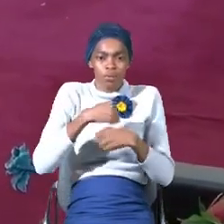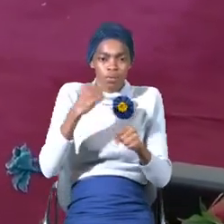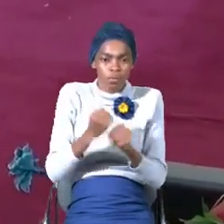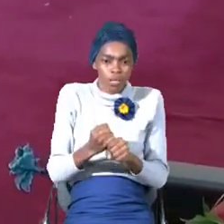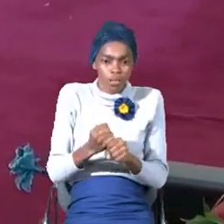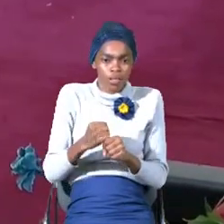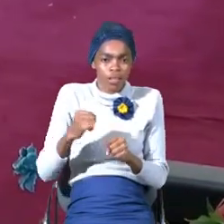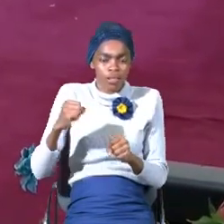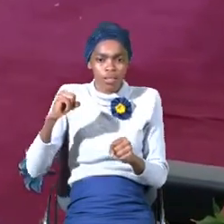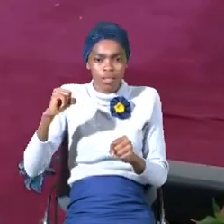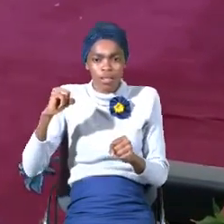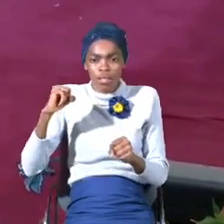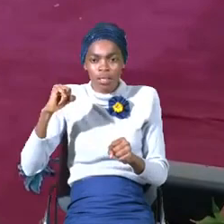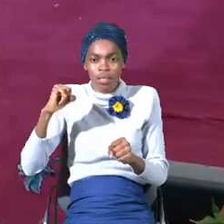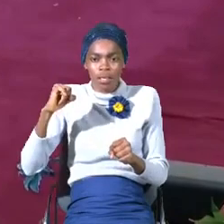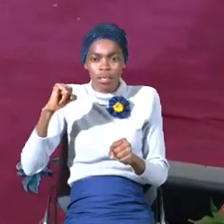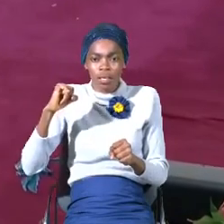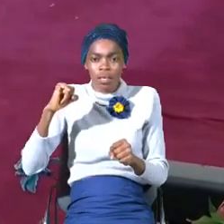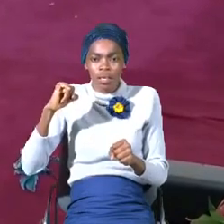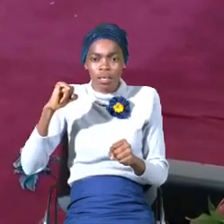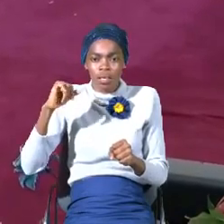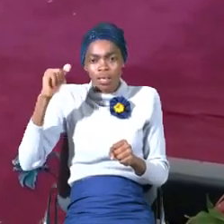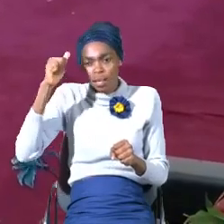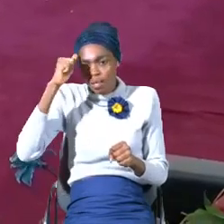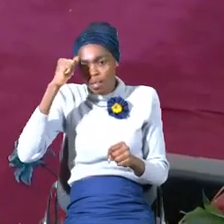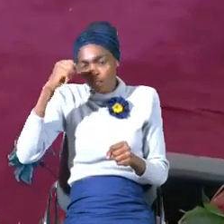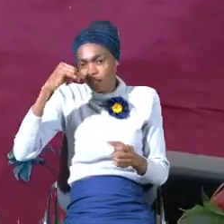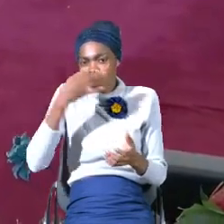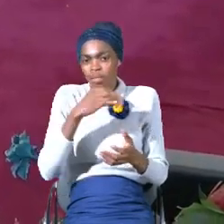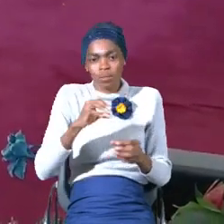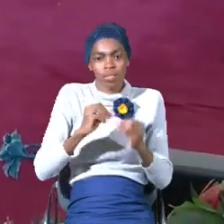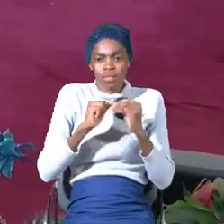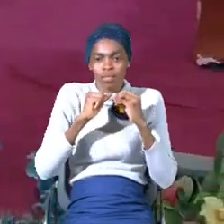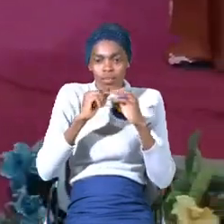nothing like time. Because it takes time to grow.